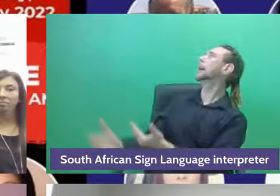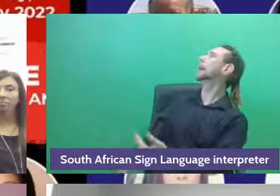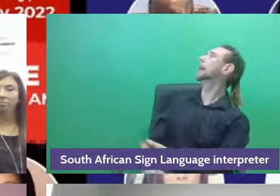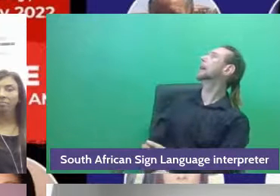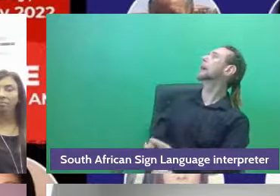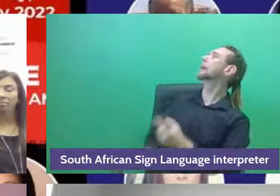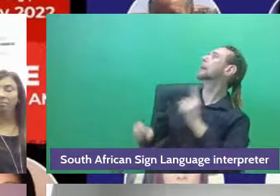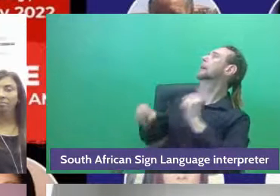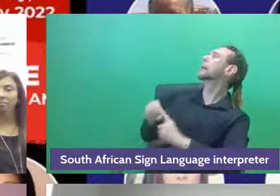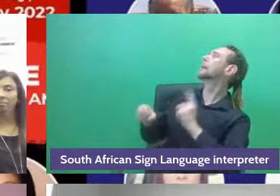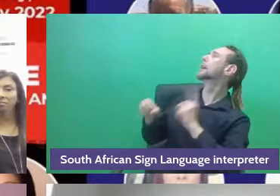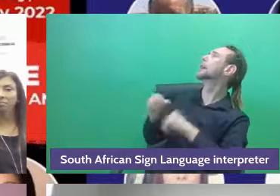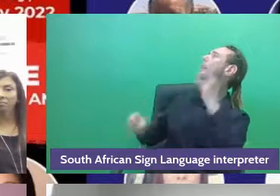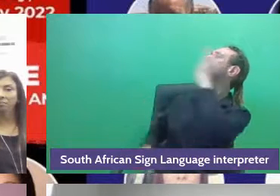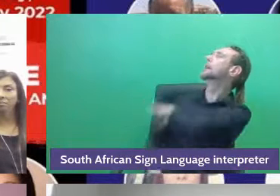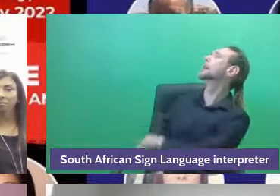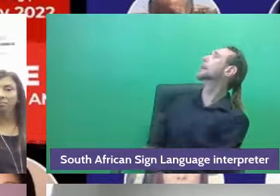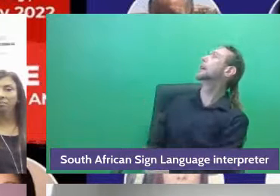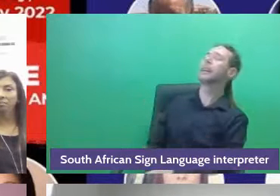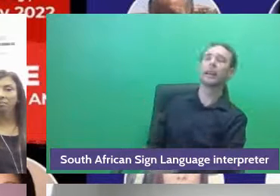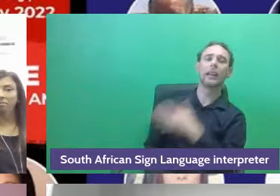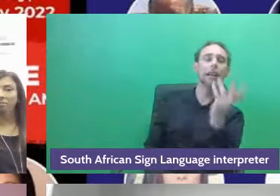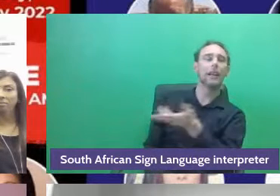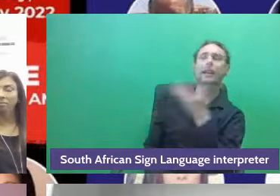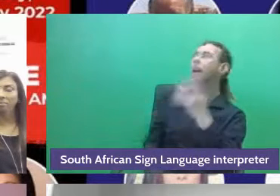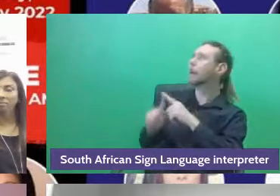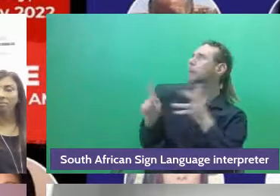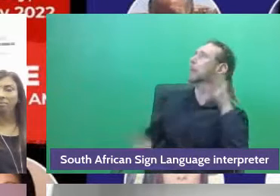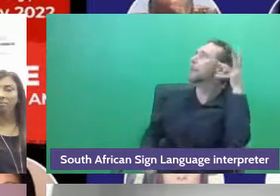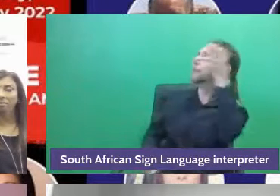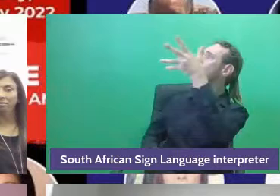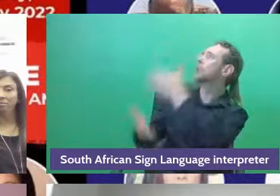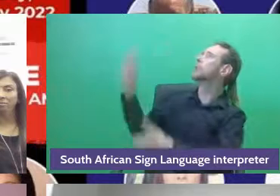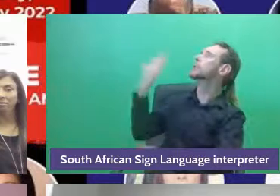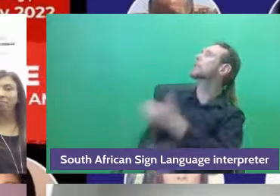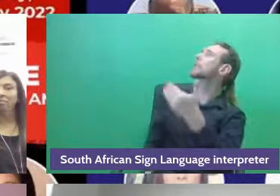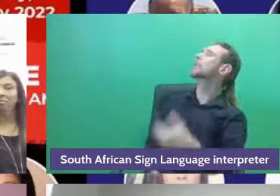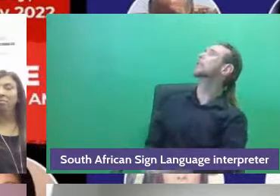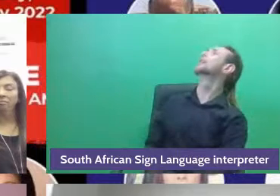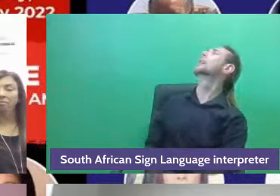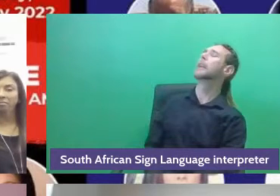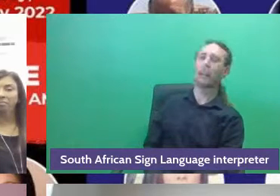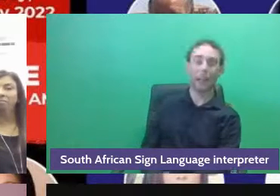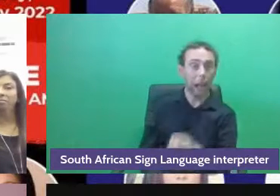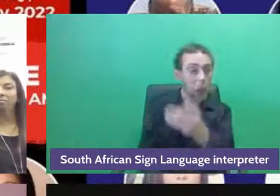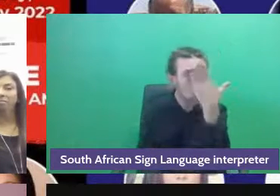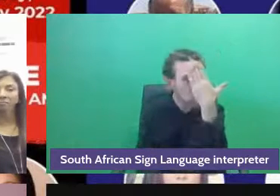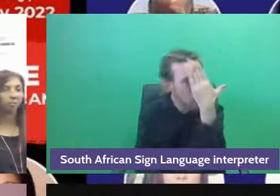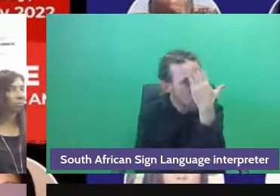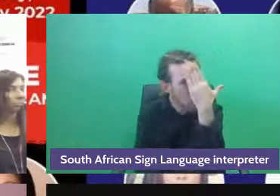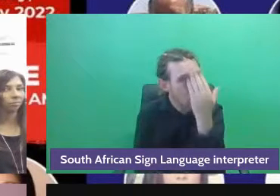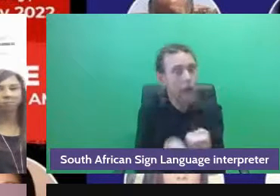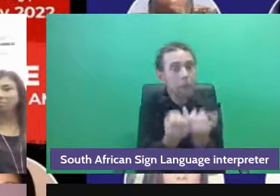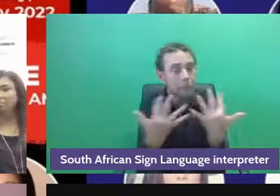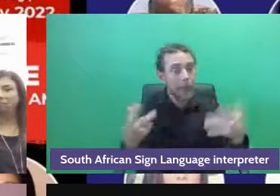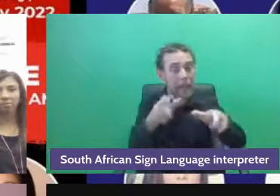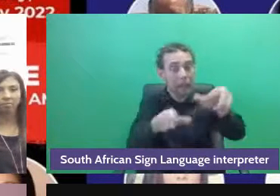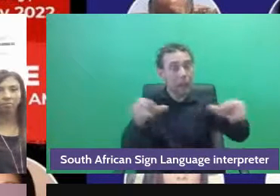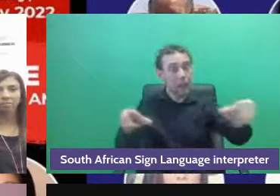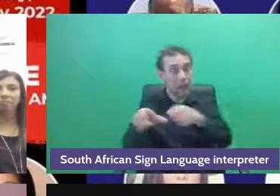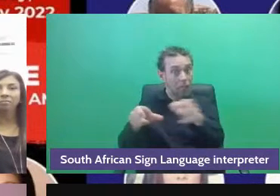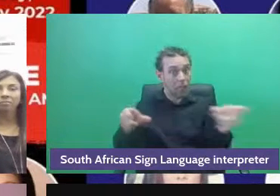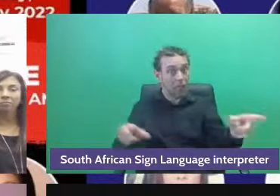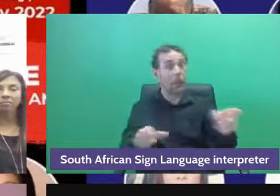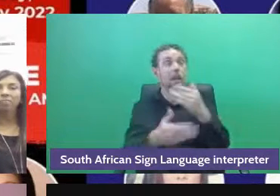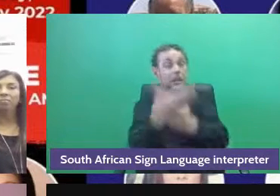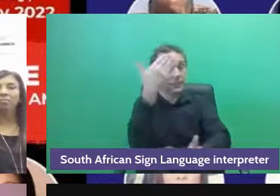to be cognizant of the fact that different persons with disabilities are not starting on an equal footing with those